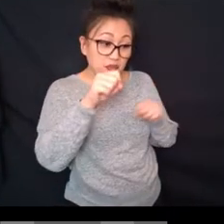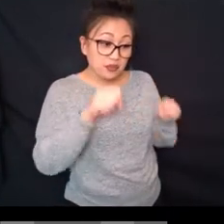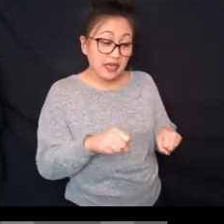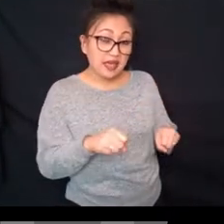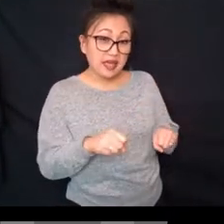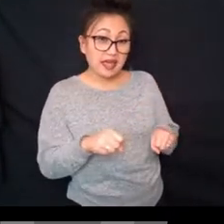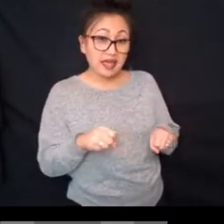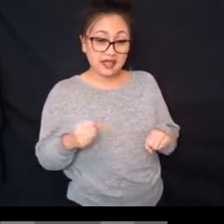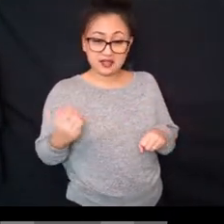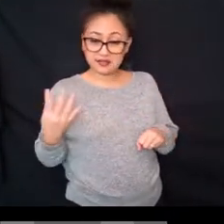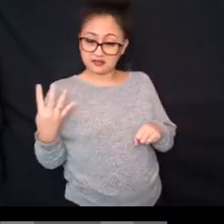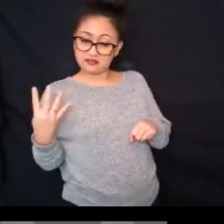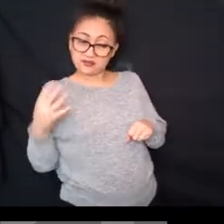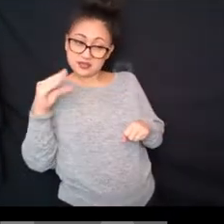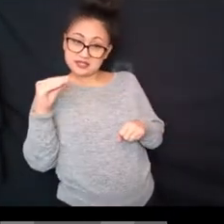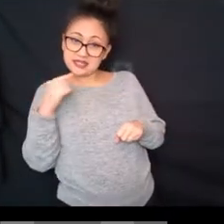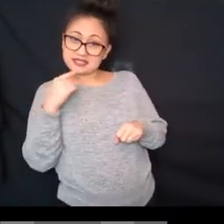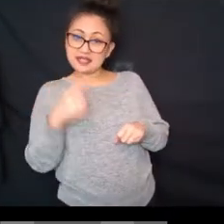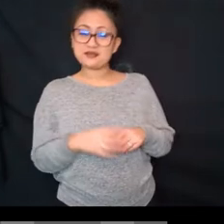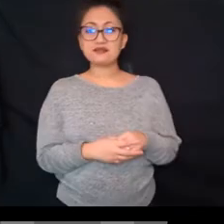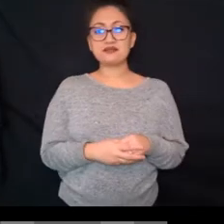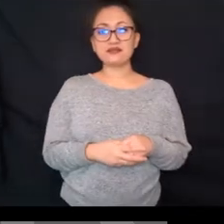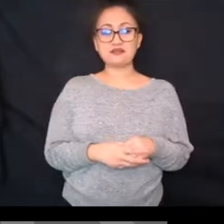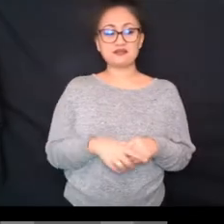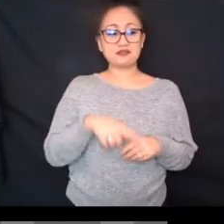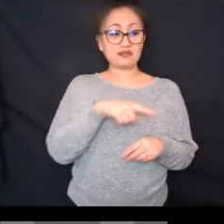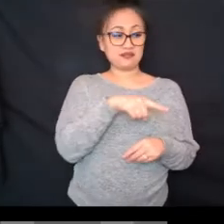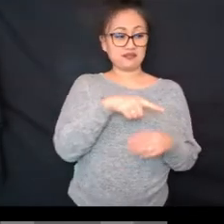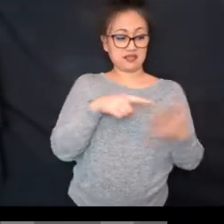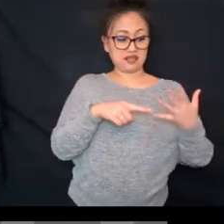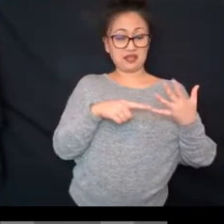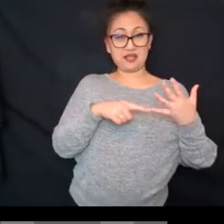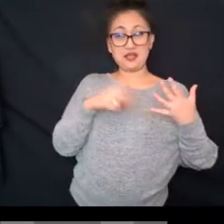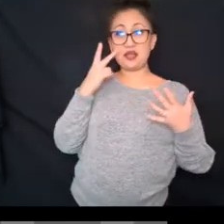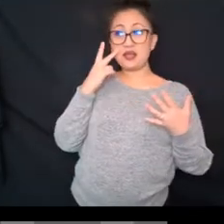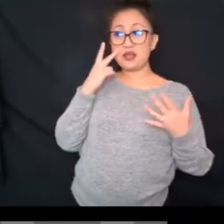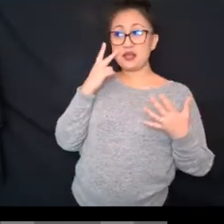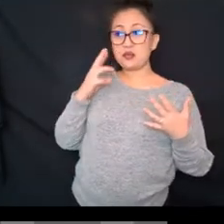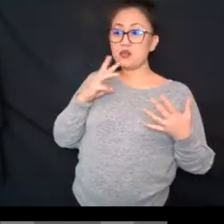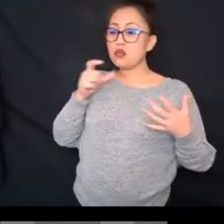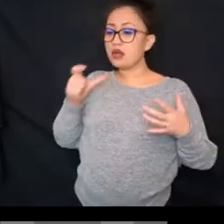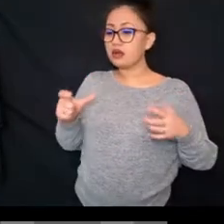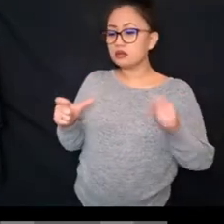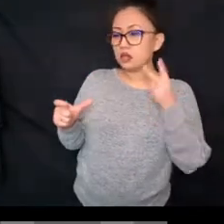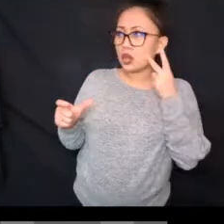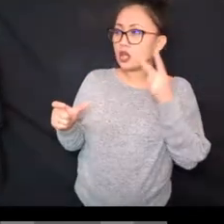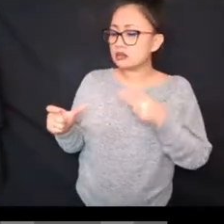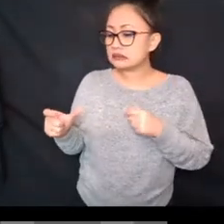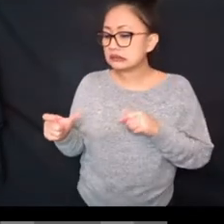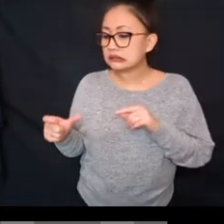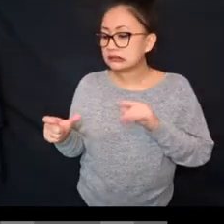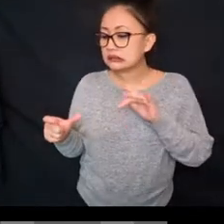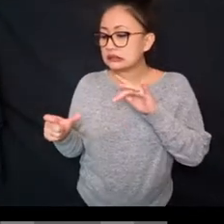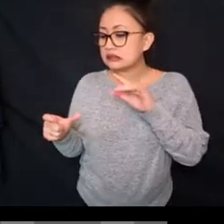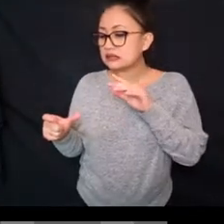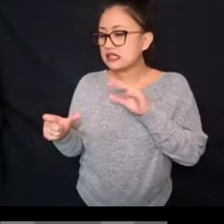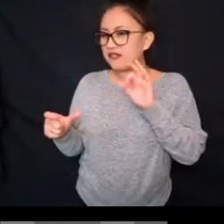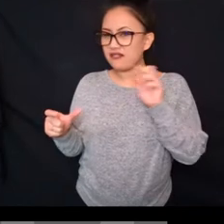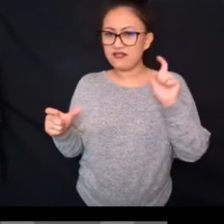Puddle. Little Quack looked at the water. He sniffed the water. He touched the water with his